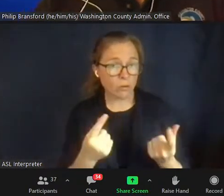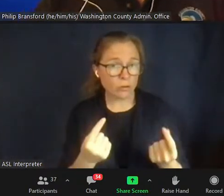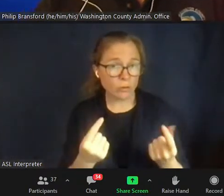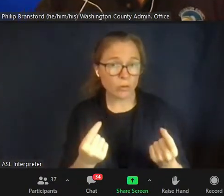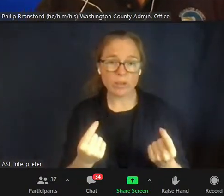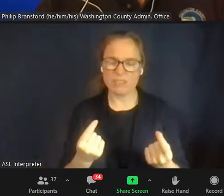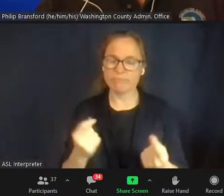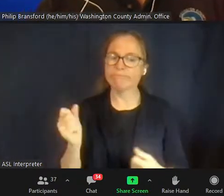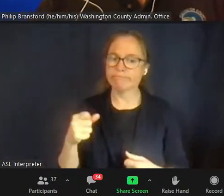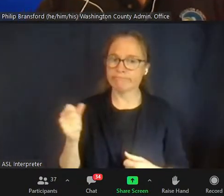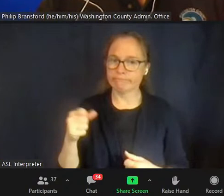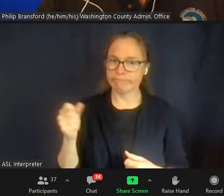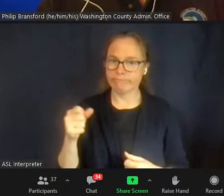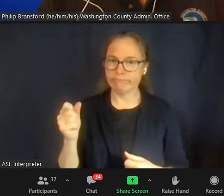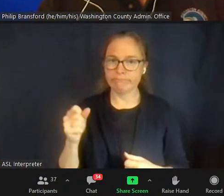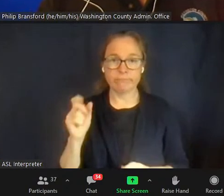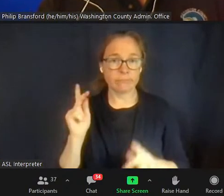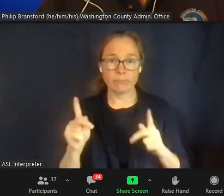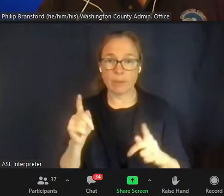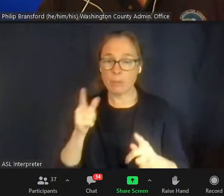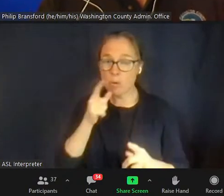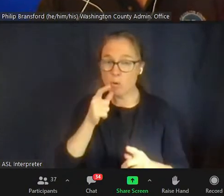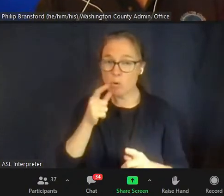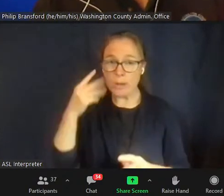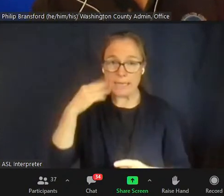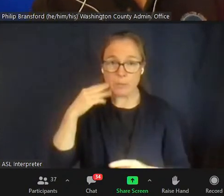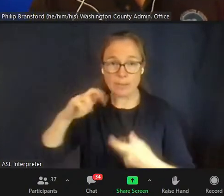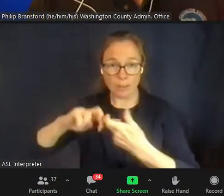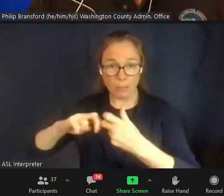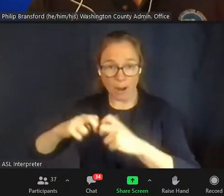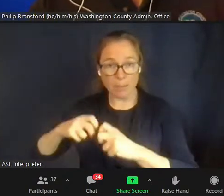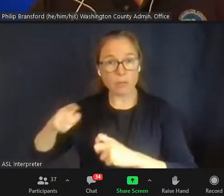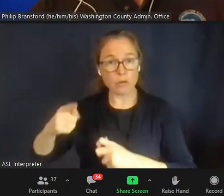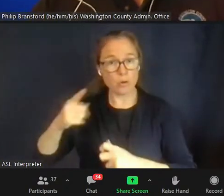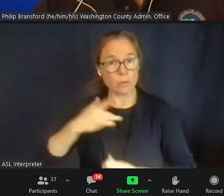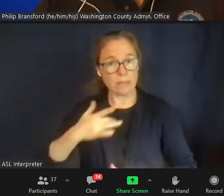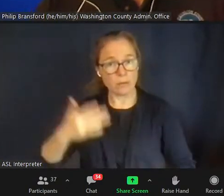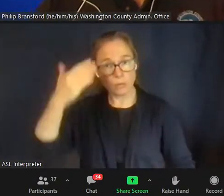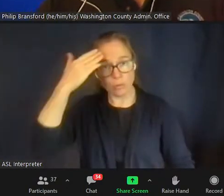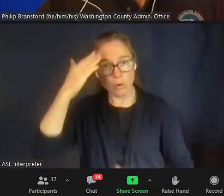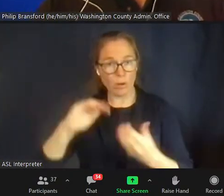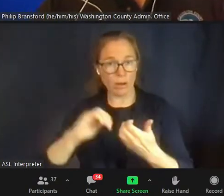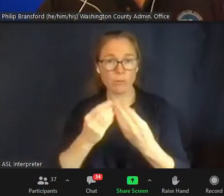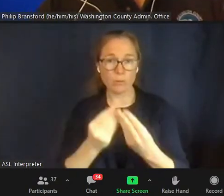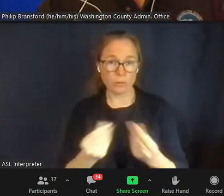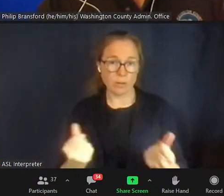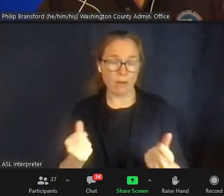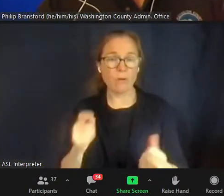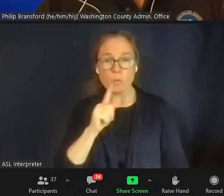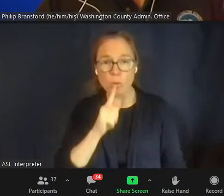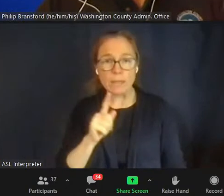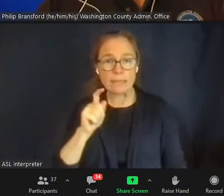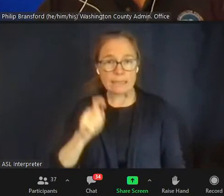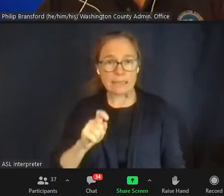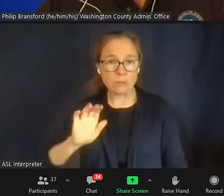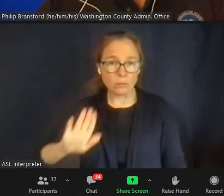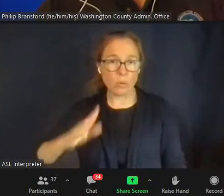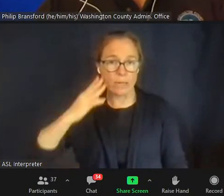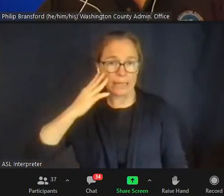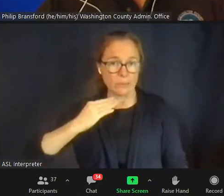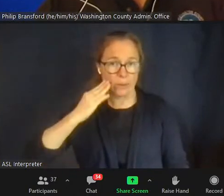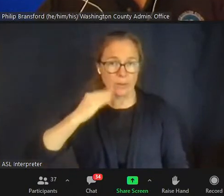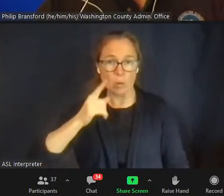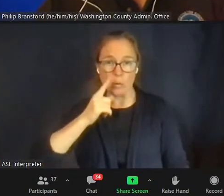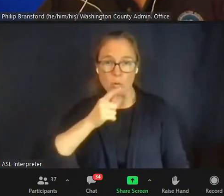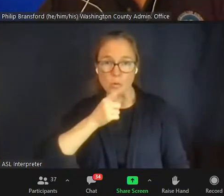who are closest to the problem are closest to the solution. So we really need people who are experiencing these hardships to come to